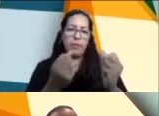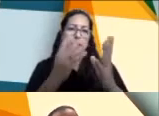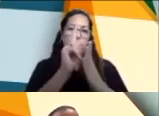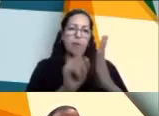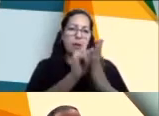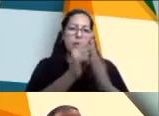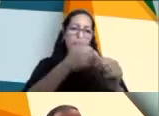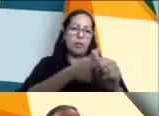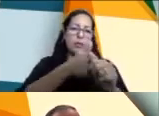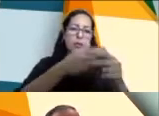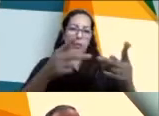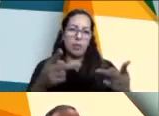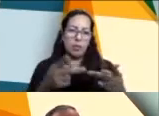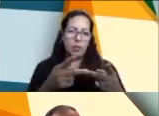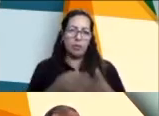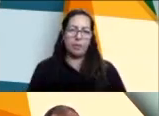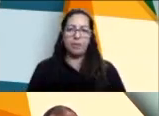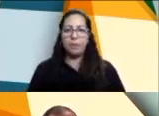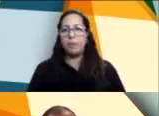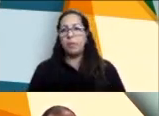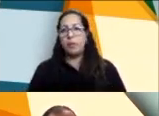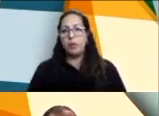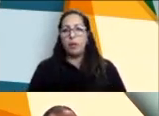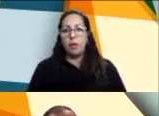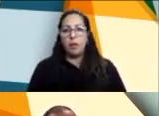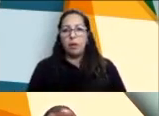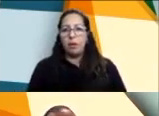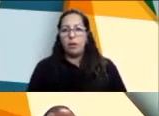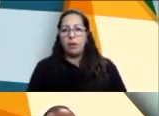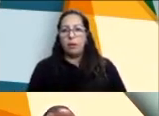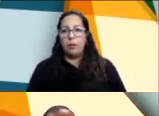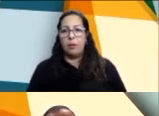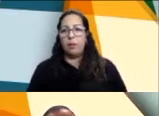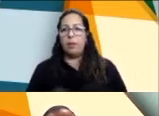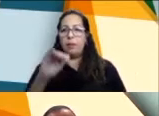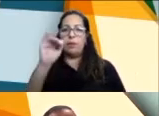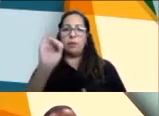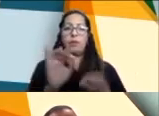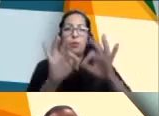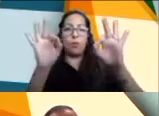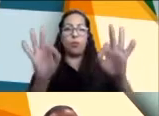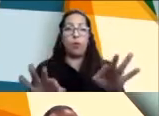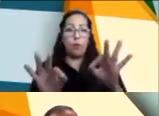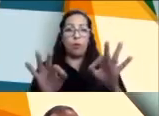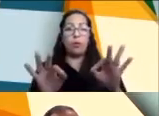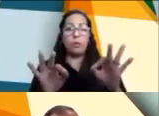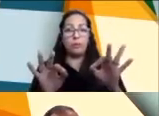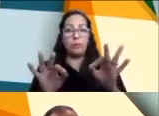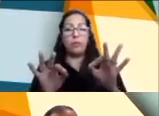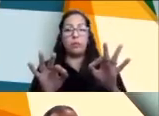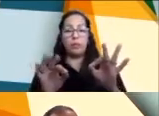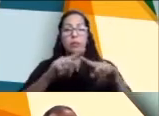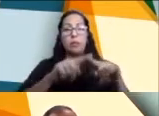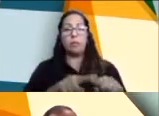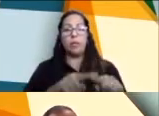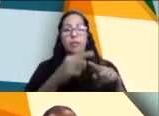position. So so the result for this cost form is gonna be the unit cost